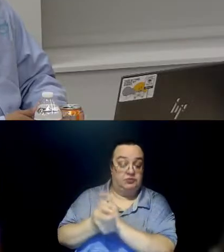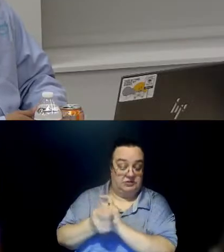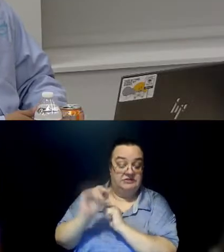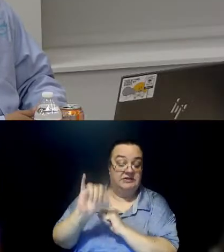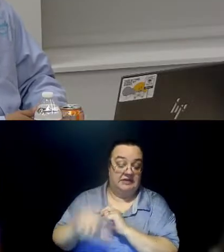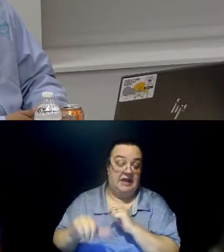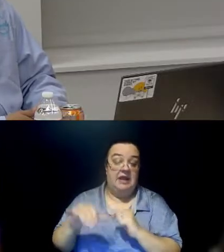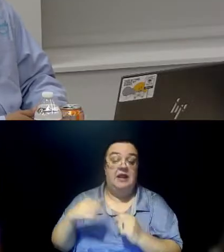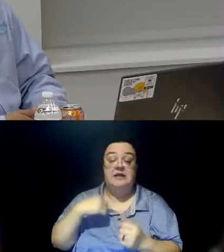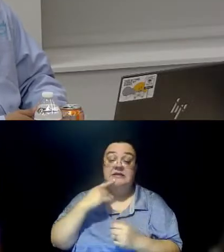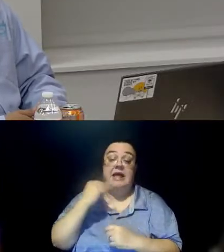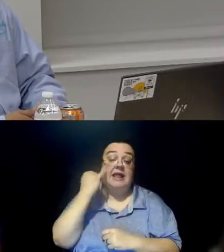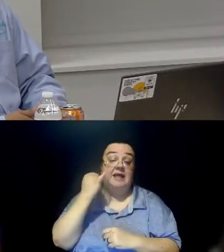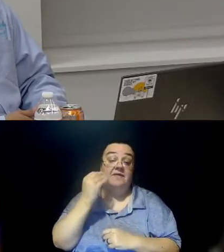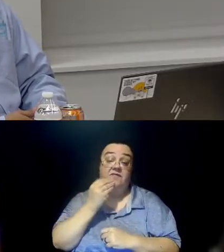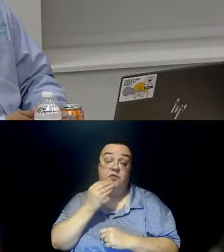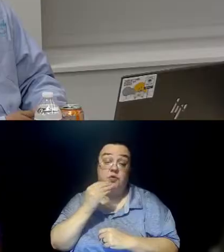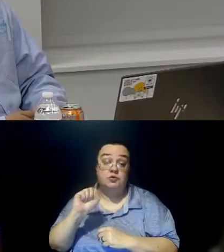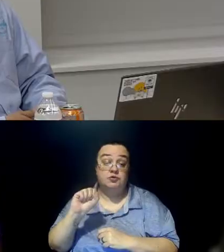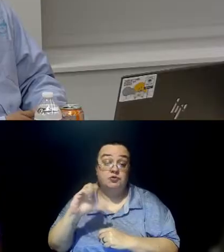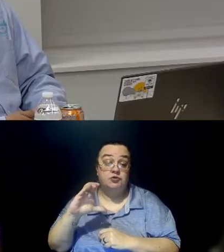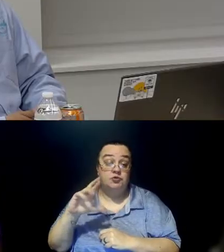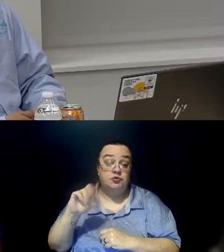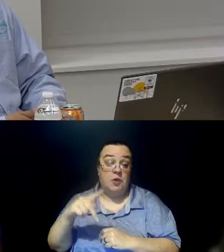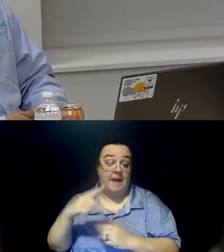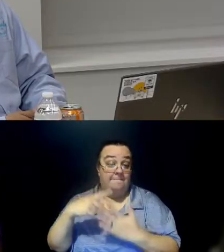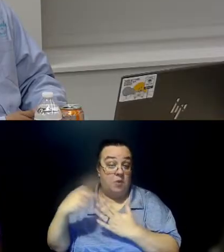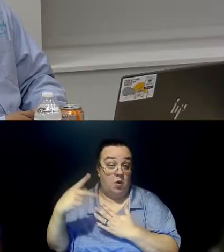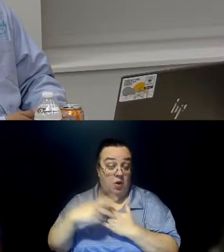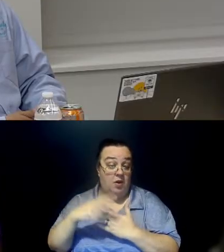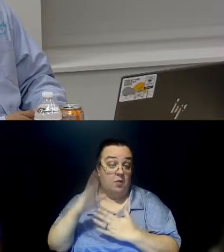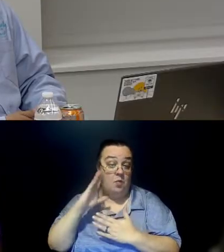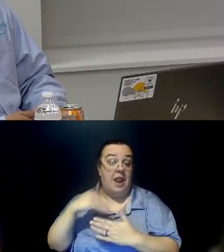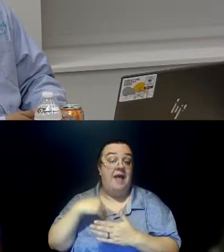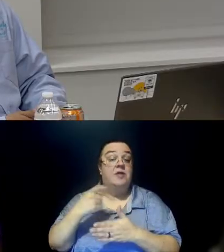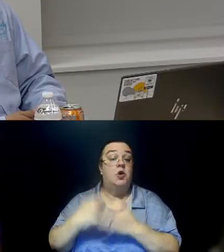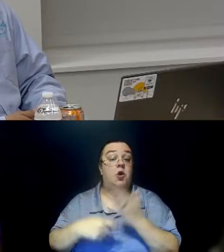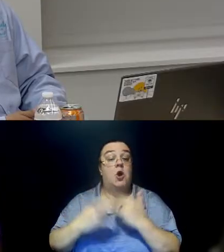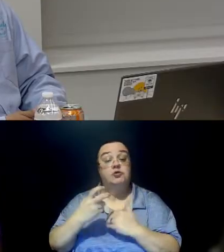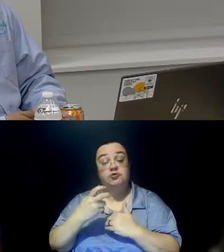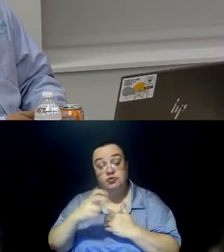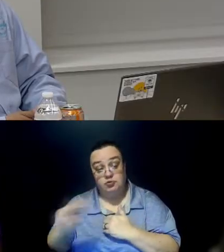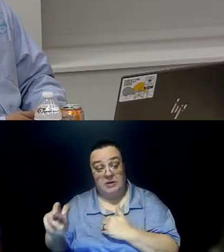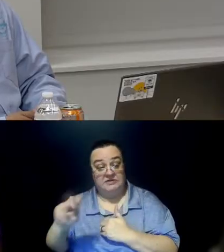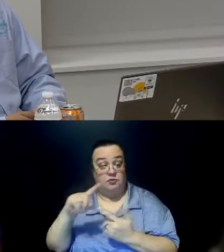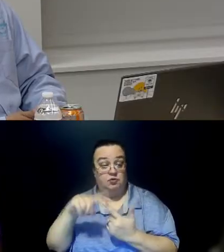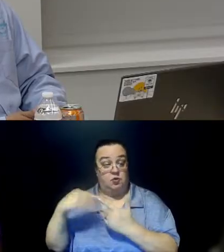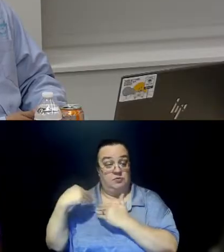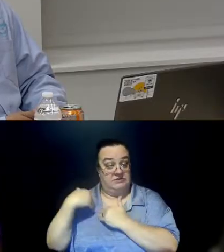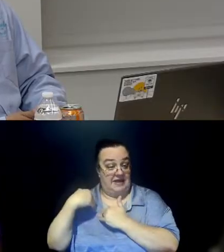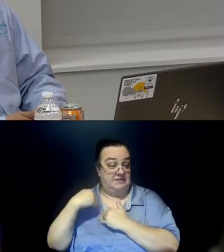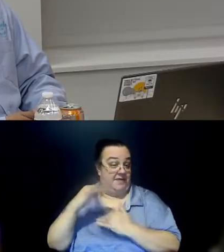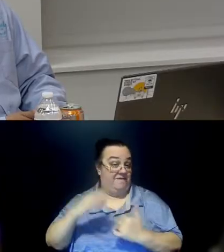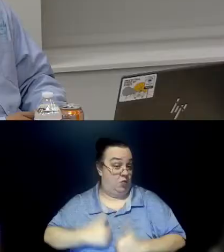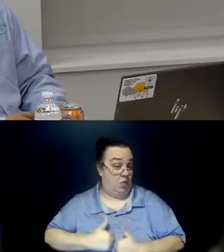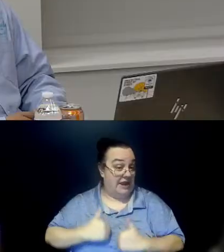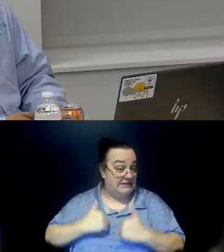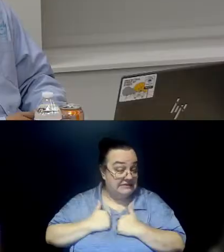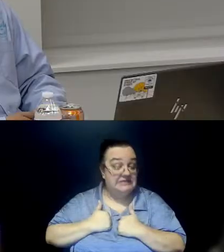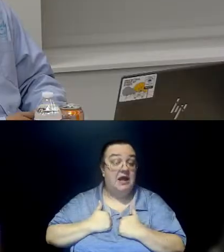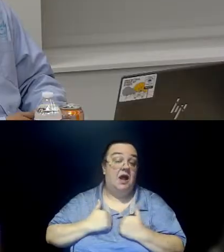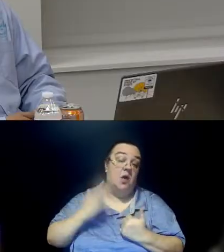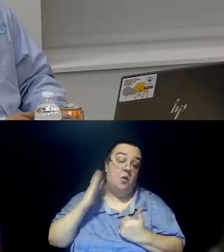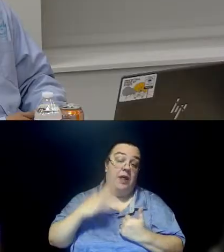the food scrap program was going to have the cost transferred to the residents, I would like to look at